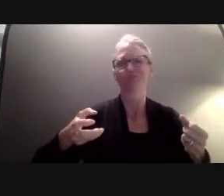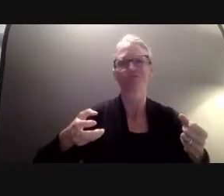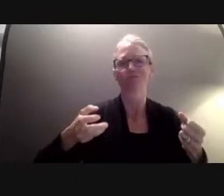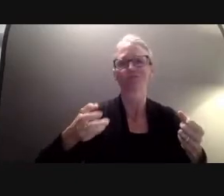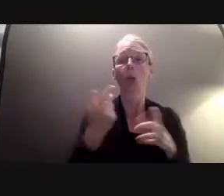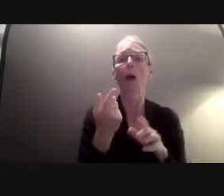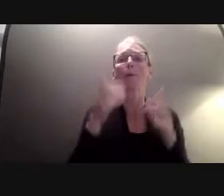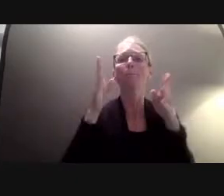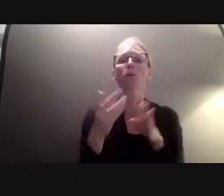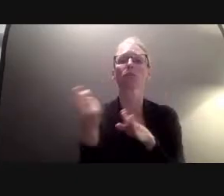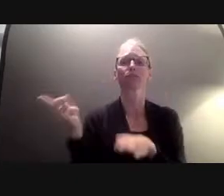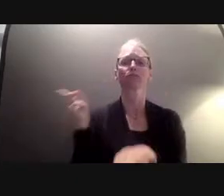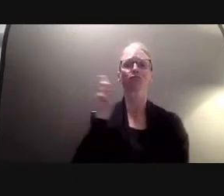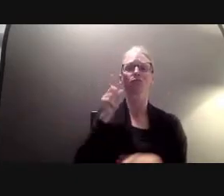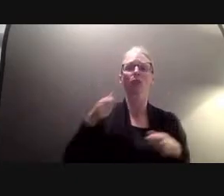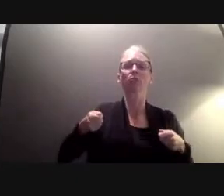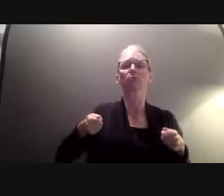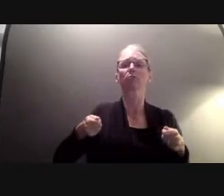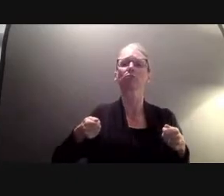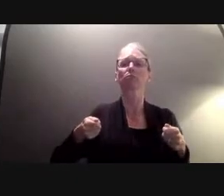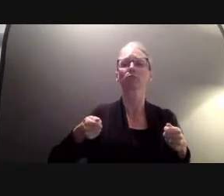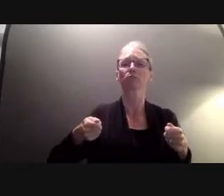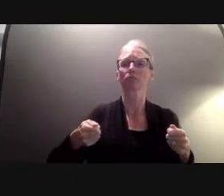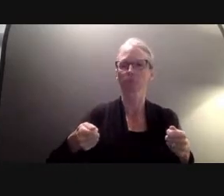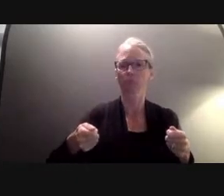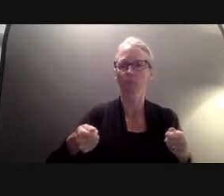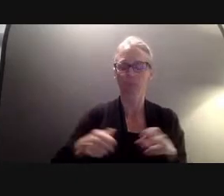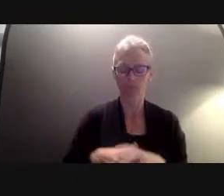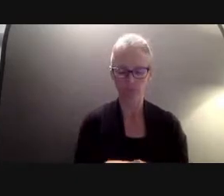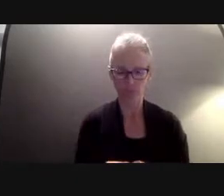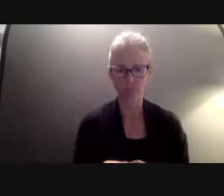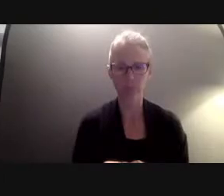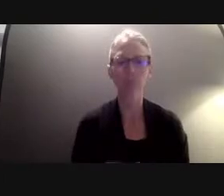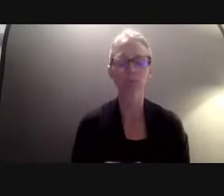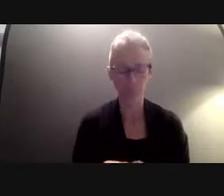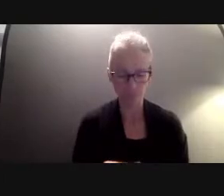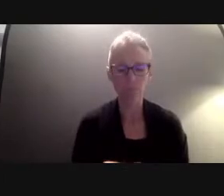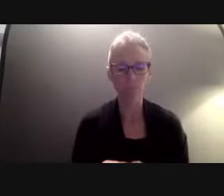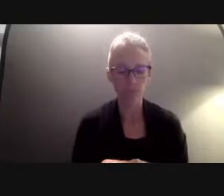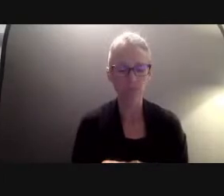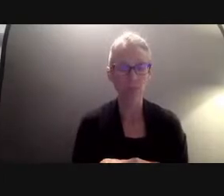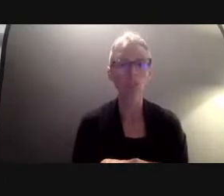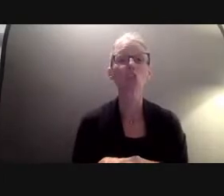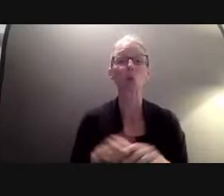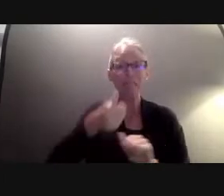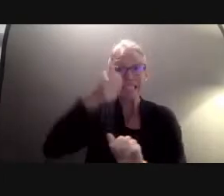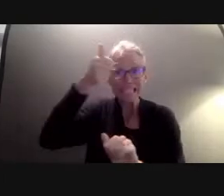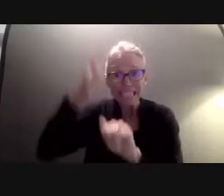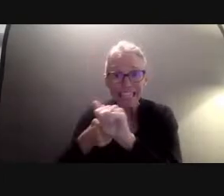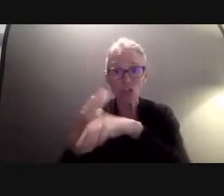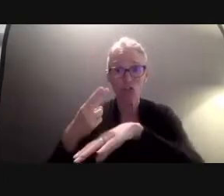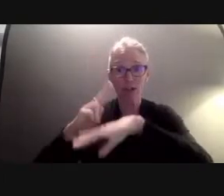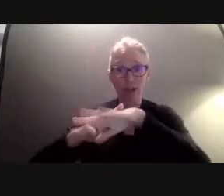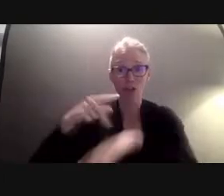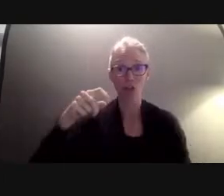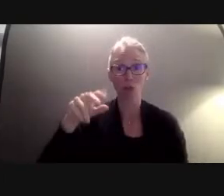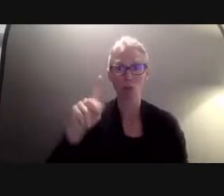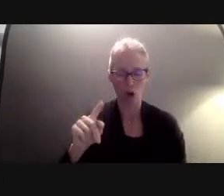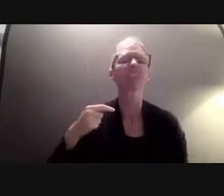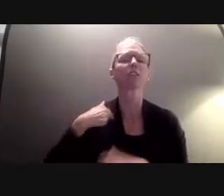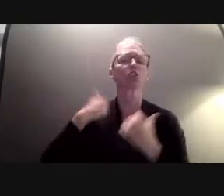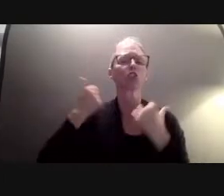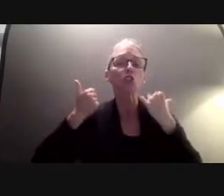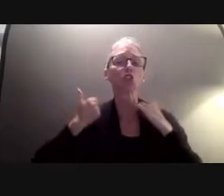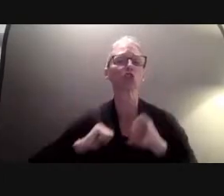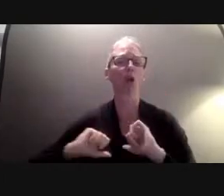me. So like I said, I started doing one hard hike every national park. And where I fell in love with